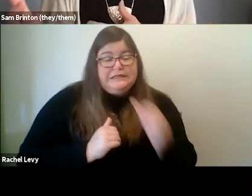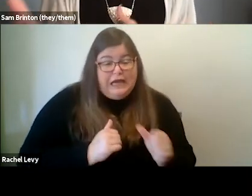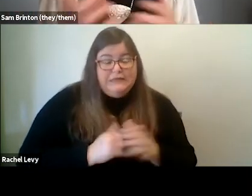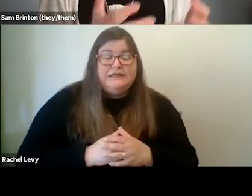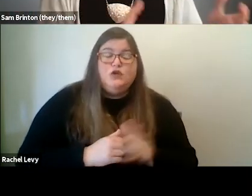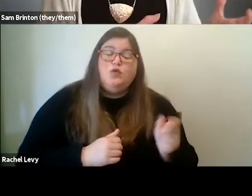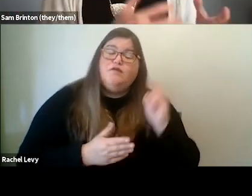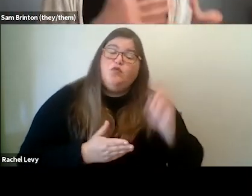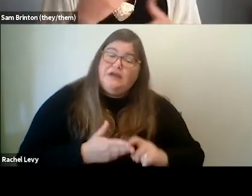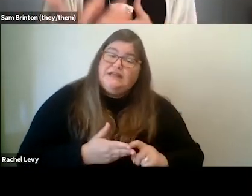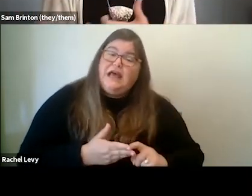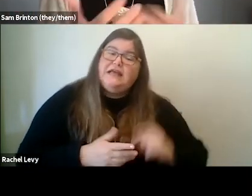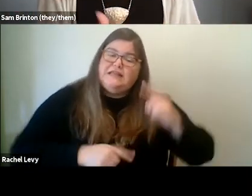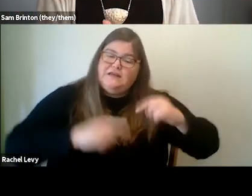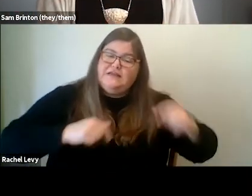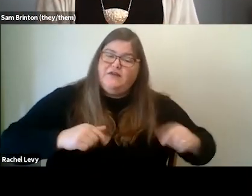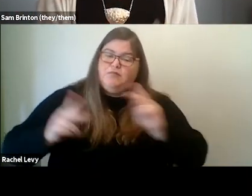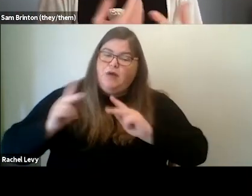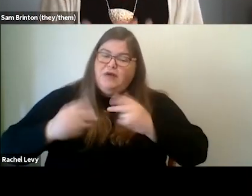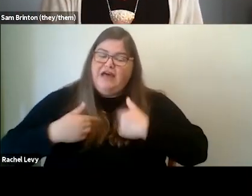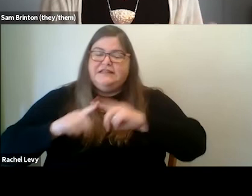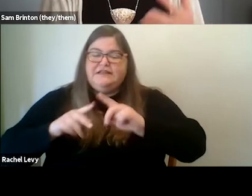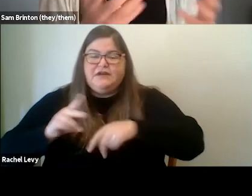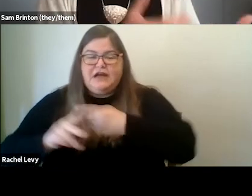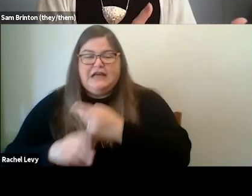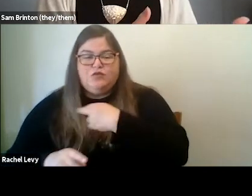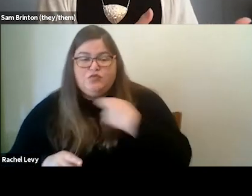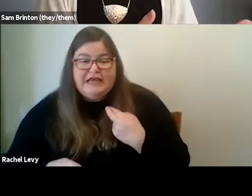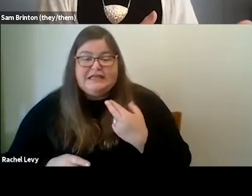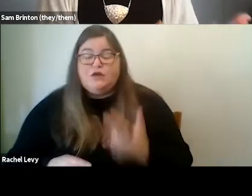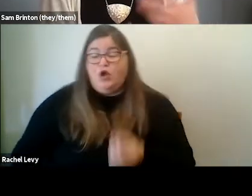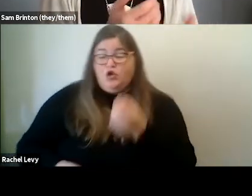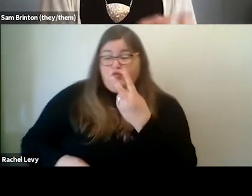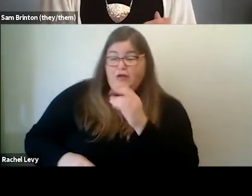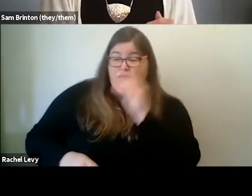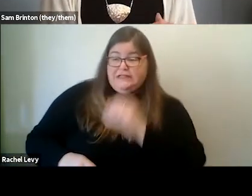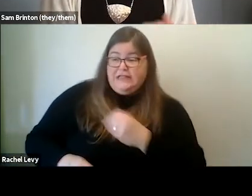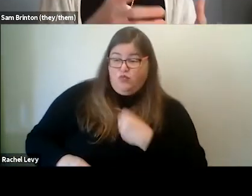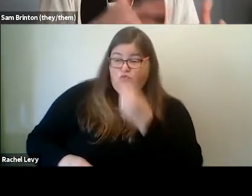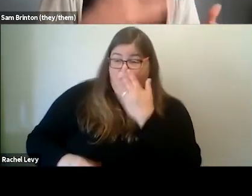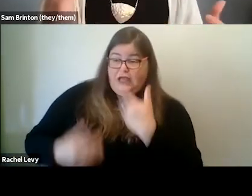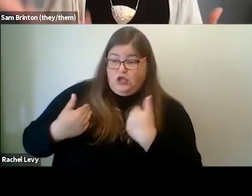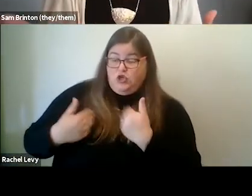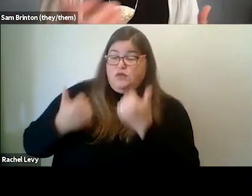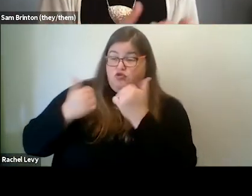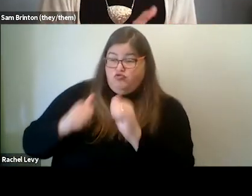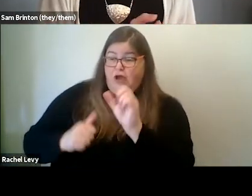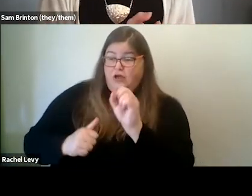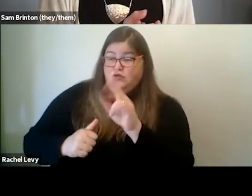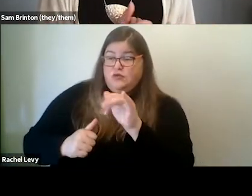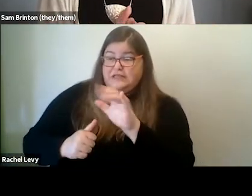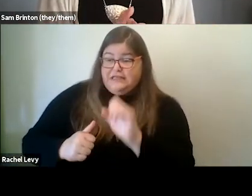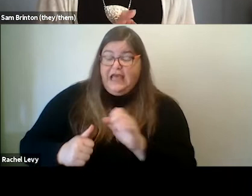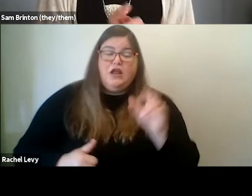will be different populations having different risks. So for example, while 12% of white youth attempted suicide, 31% of